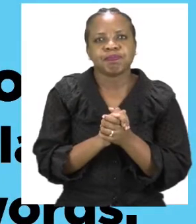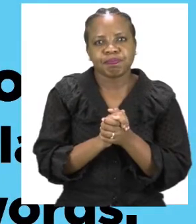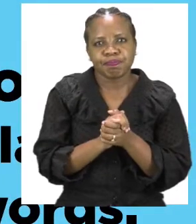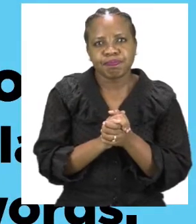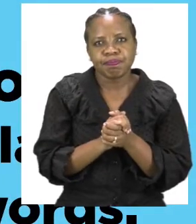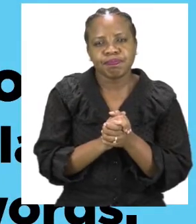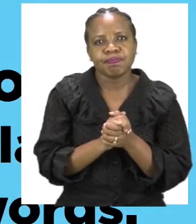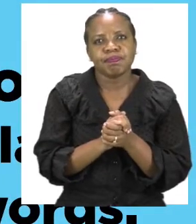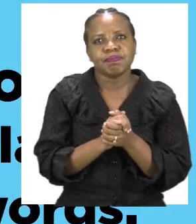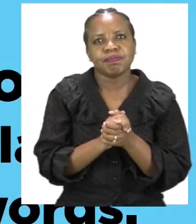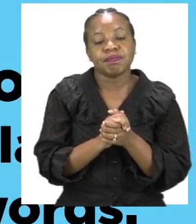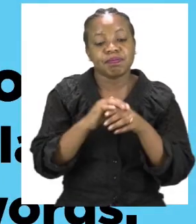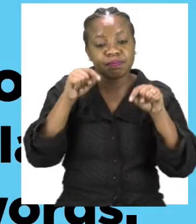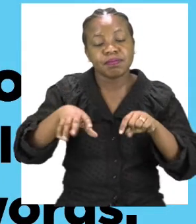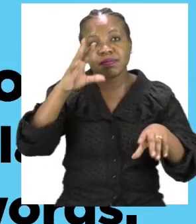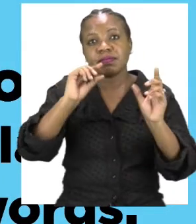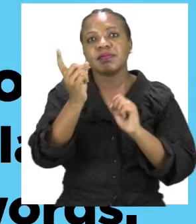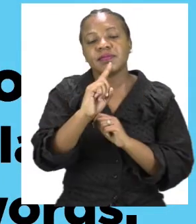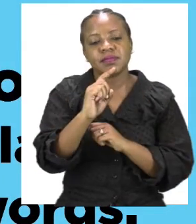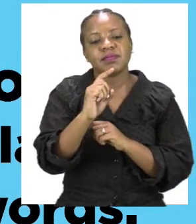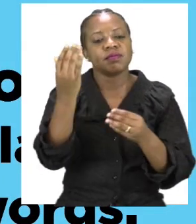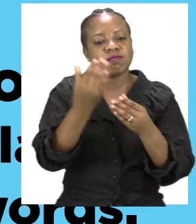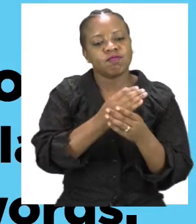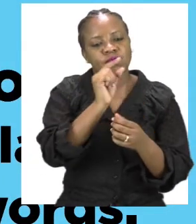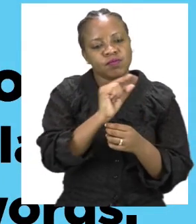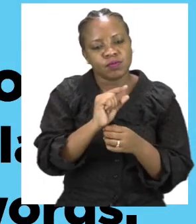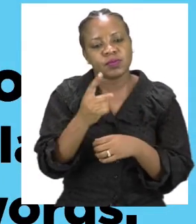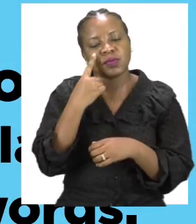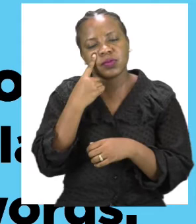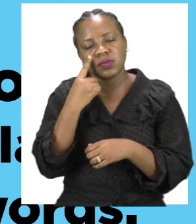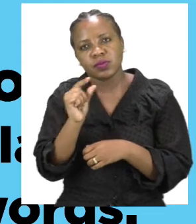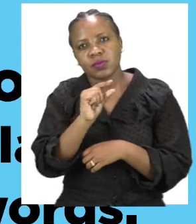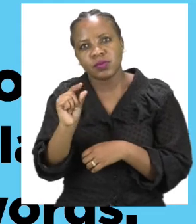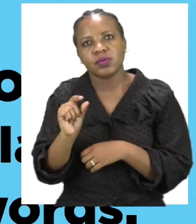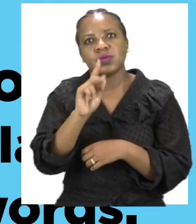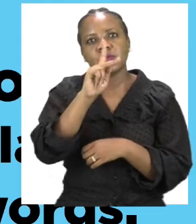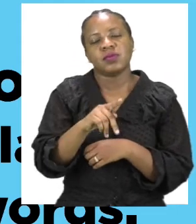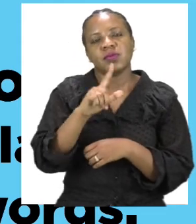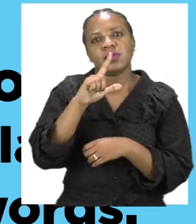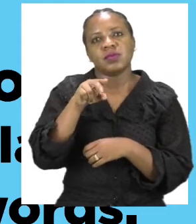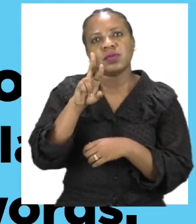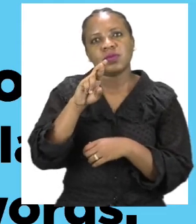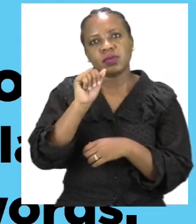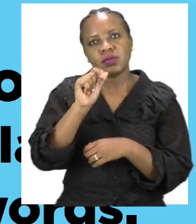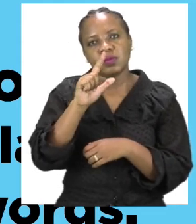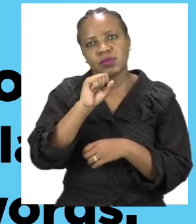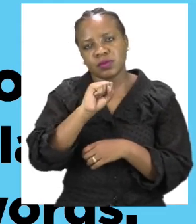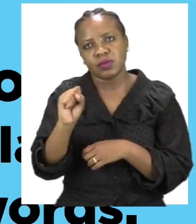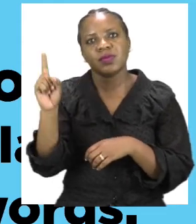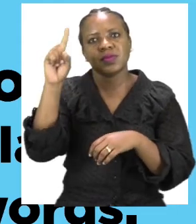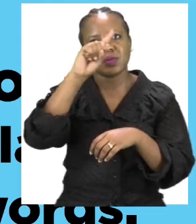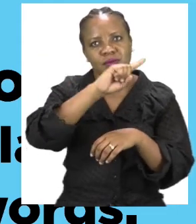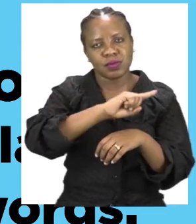Today's lesson is all about vocabulary, sight words, plurals, and